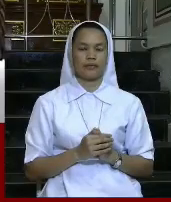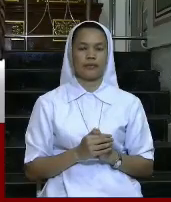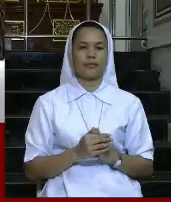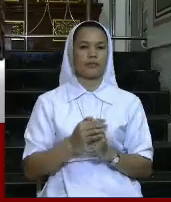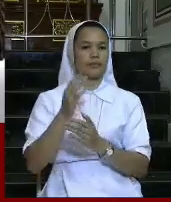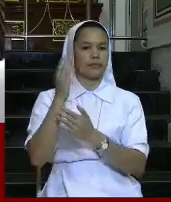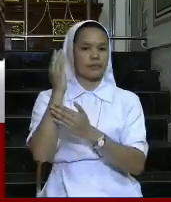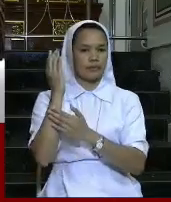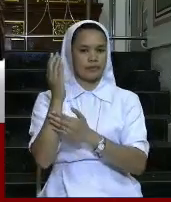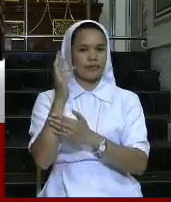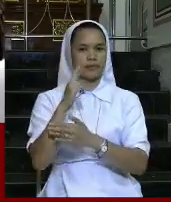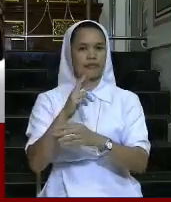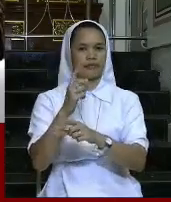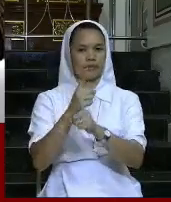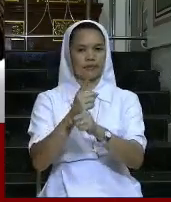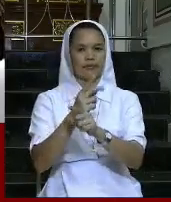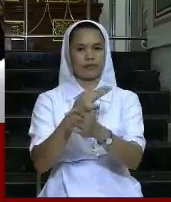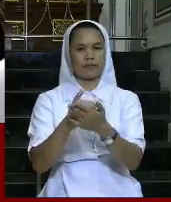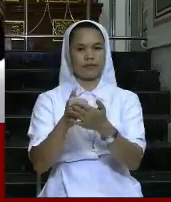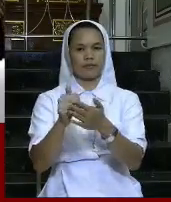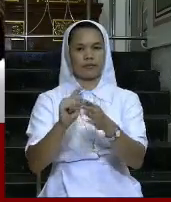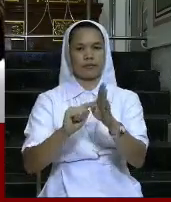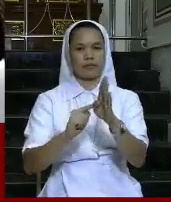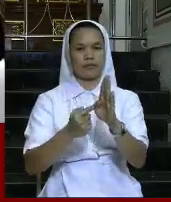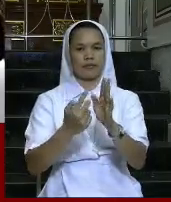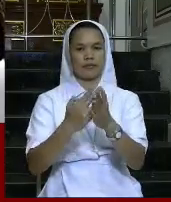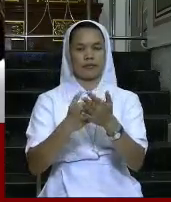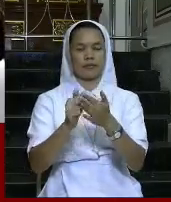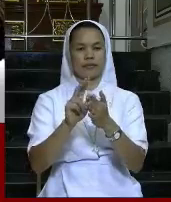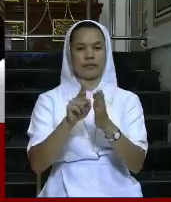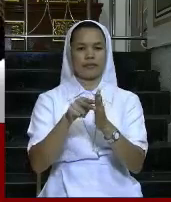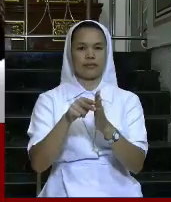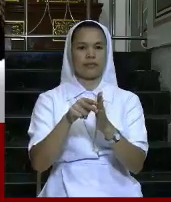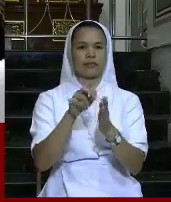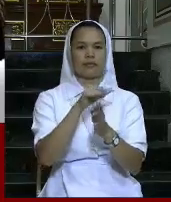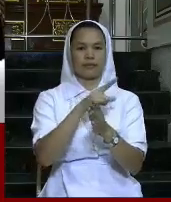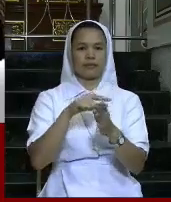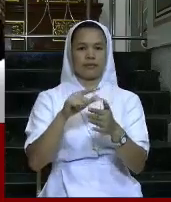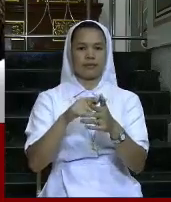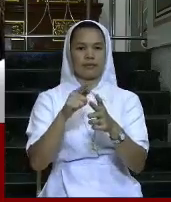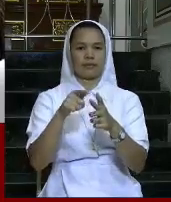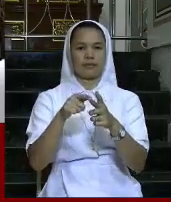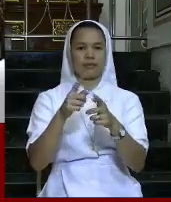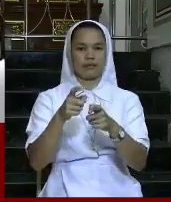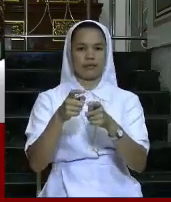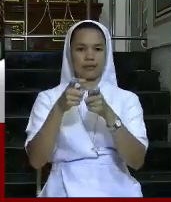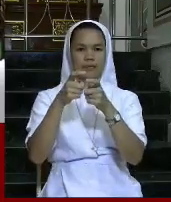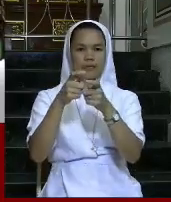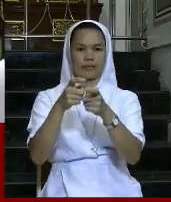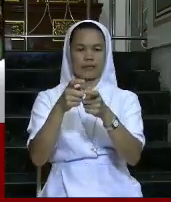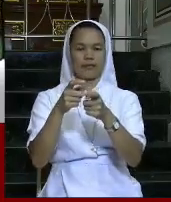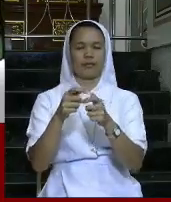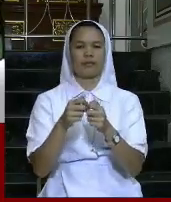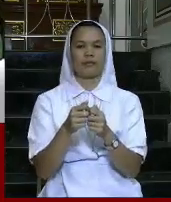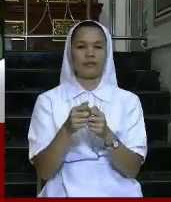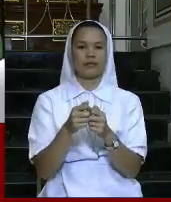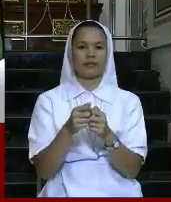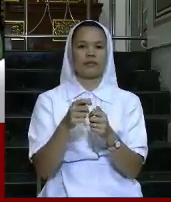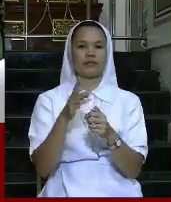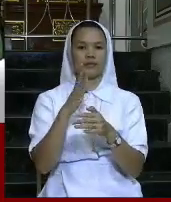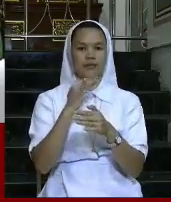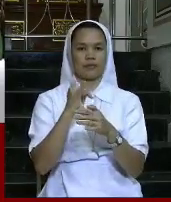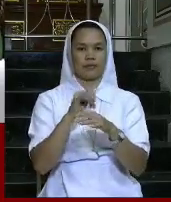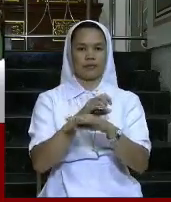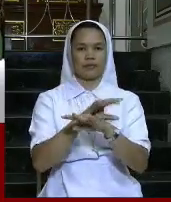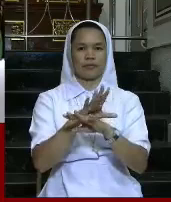You are indeed holy, O Lord, the fount of all holiness. Make holy, therefore, these gifts, we pray, by sending